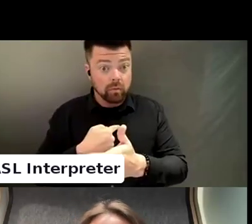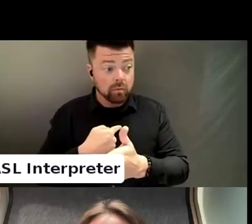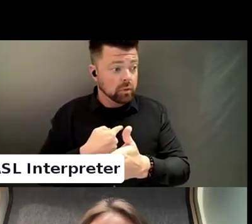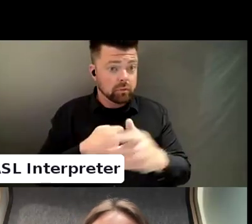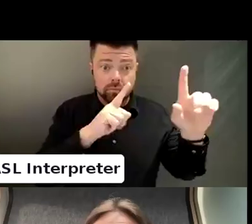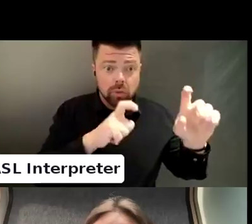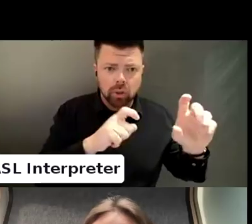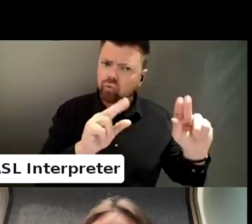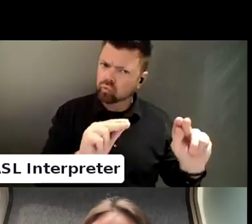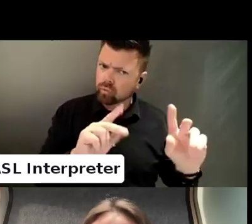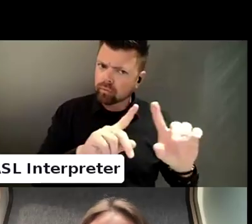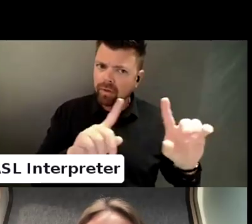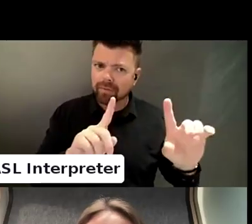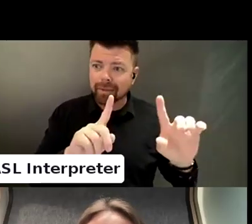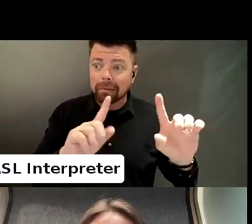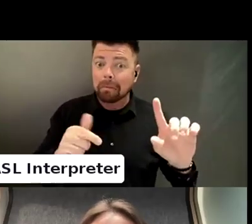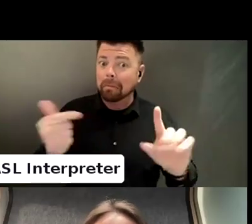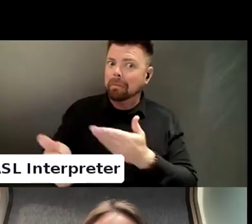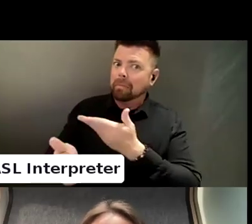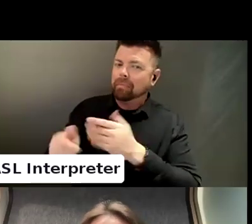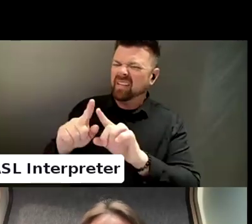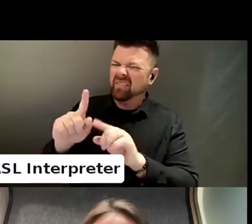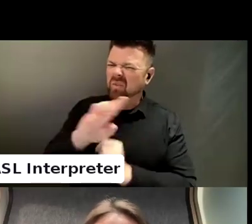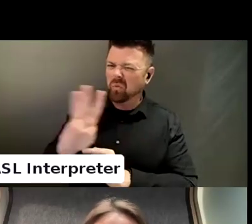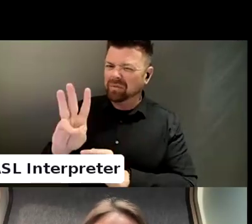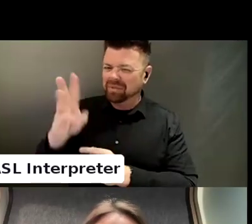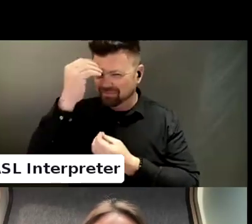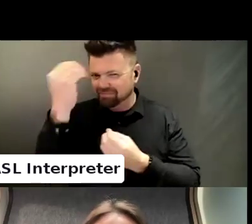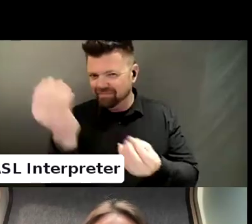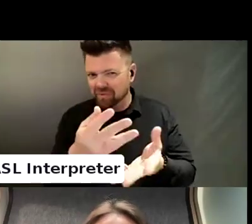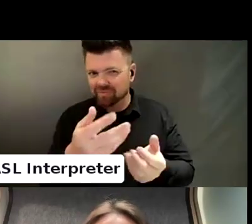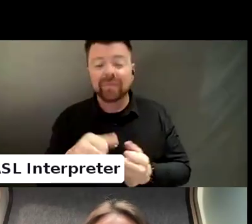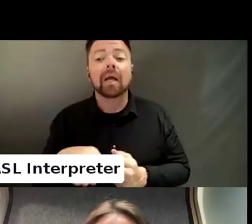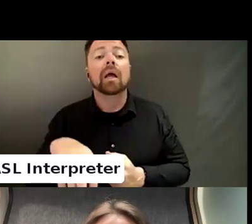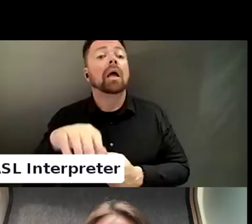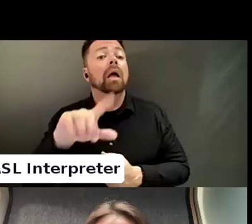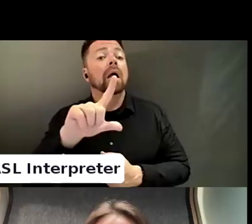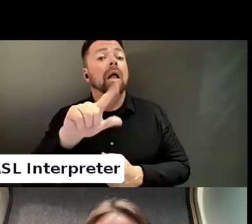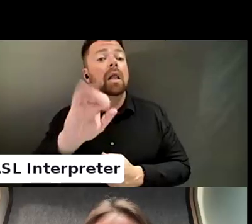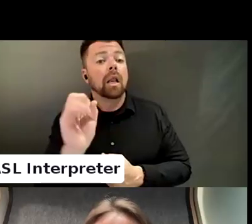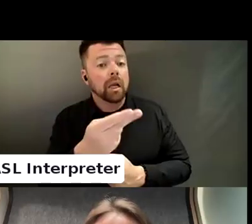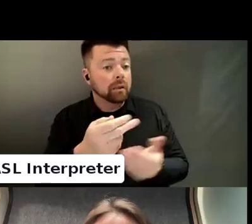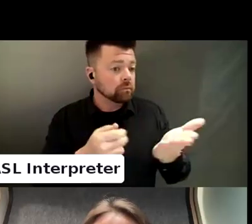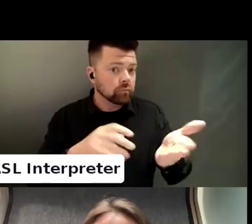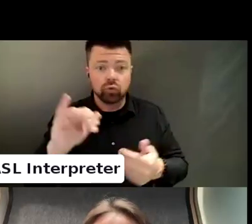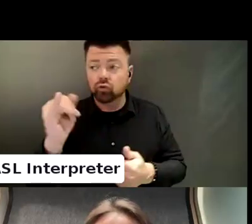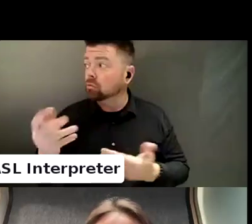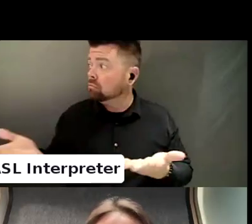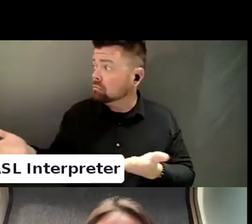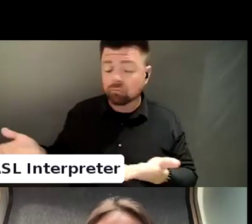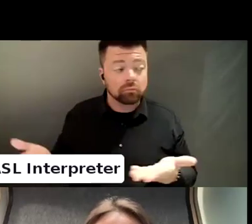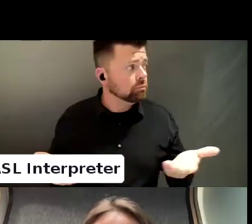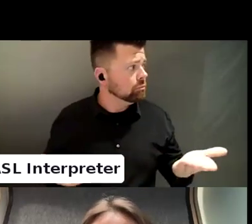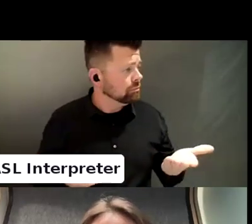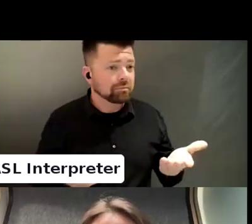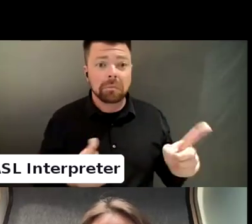that's kind of why I'm deferring you to a different website. But yes, Leigh and Jen, anything to add? I think that's